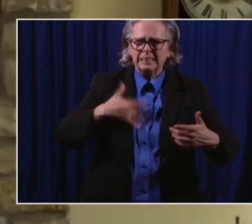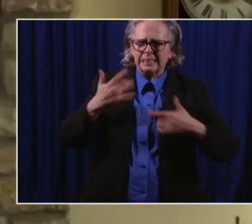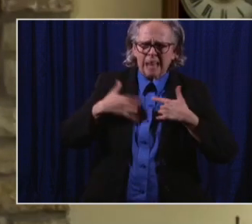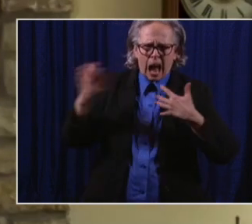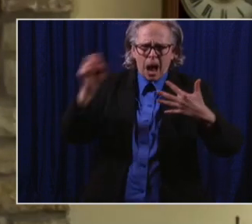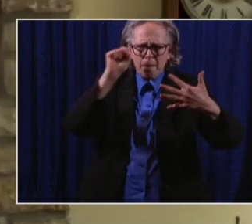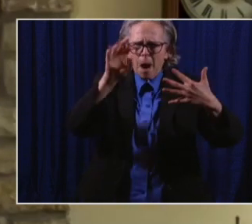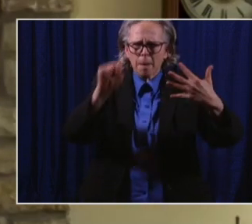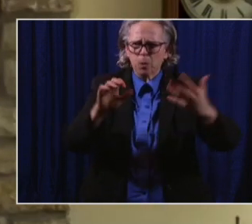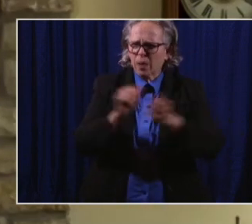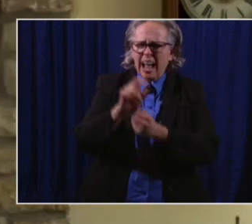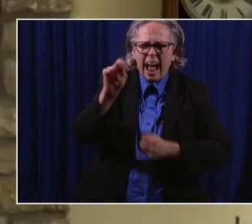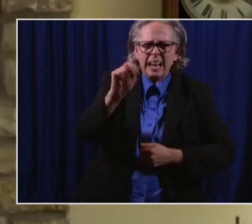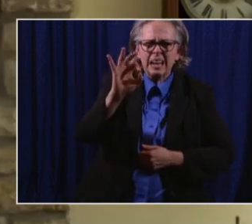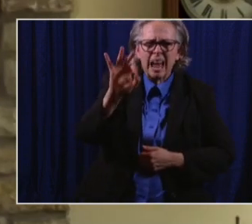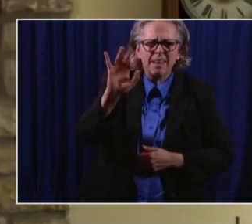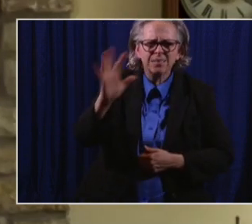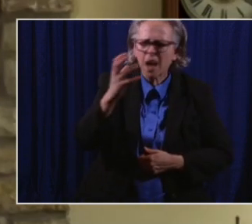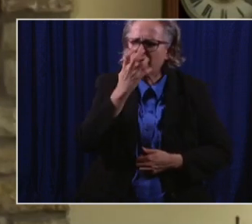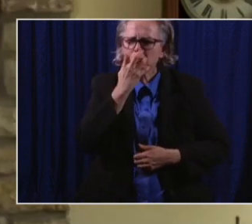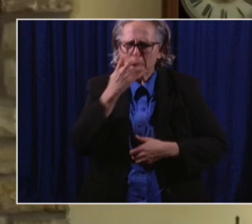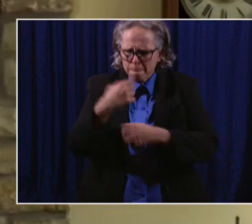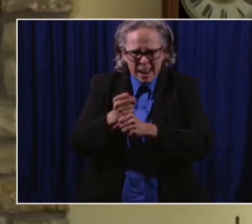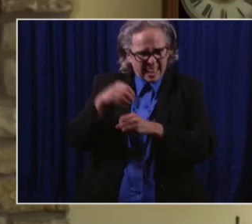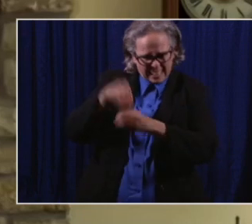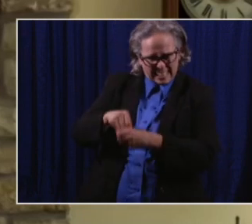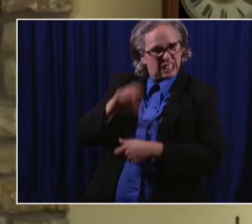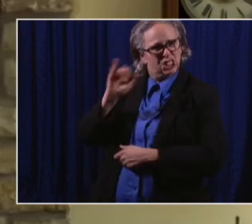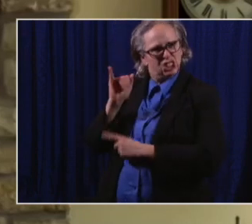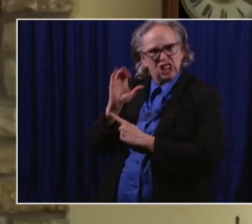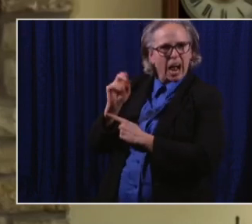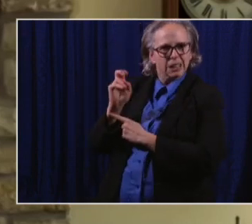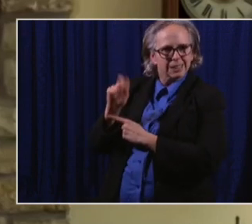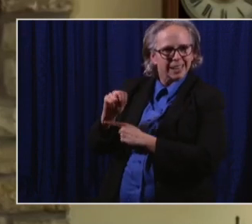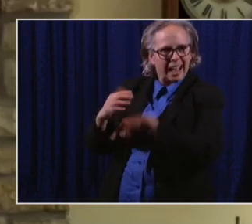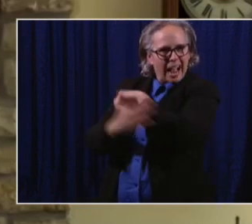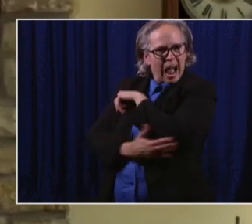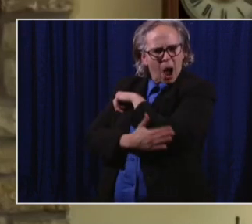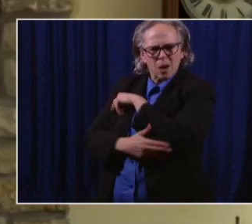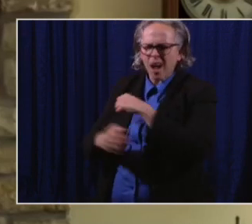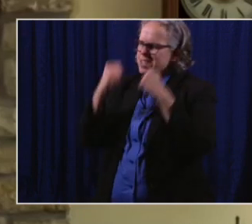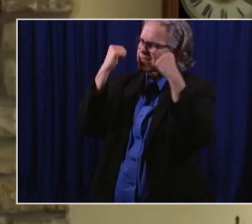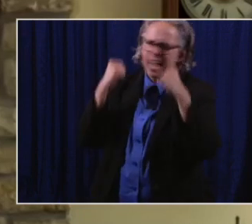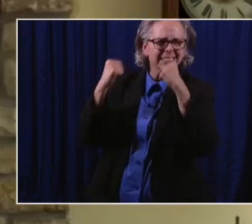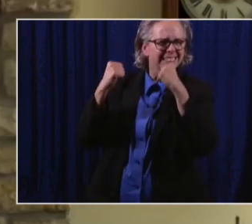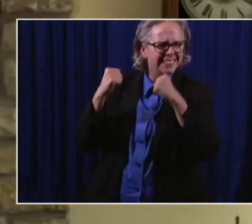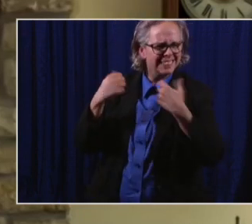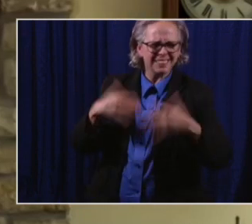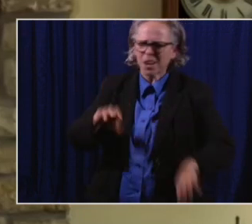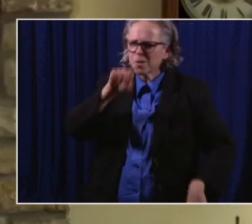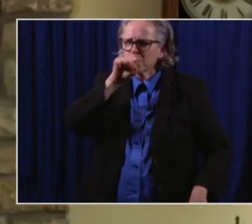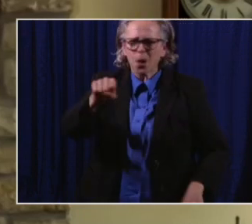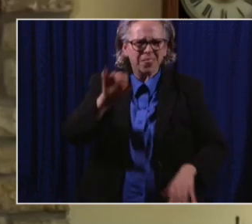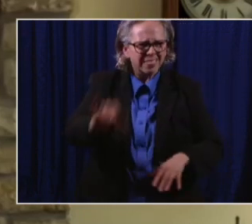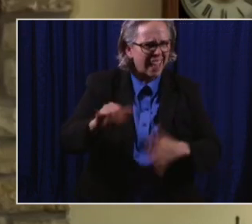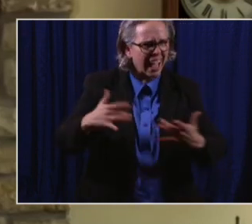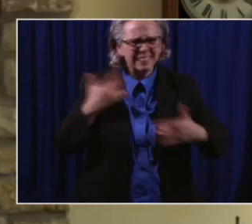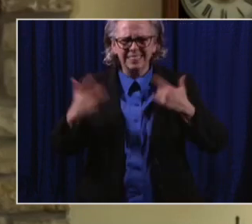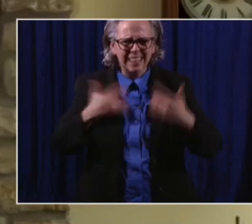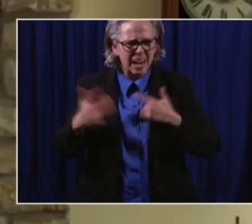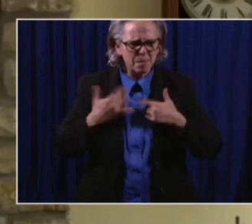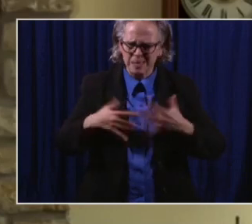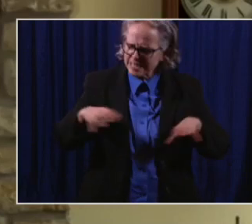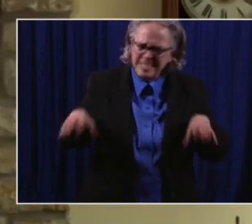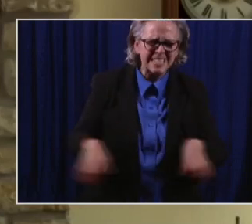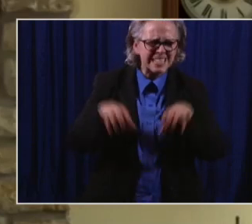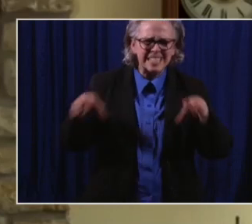made in Jackson, Ohio. We love it. This is something we've worked on a long time. A lot of people have